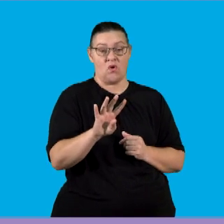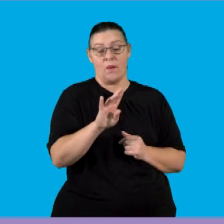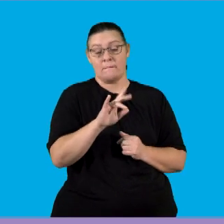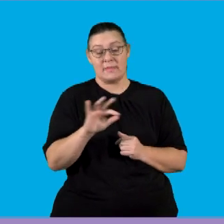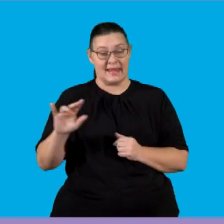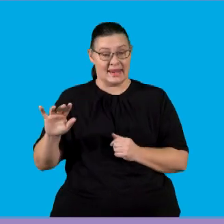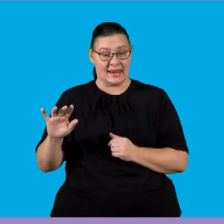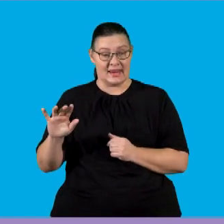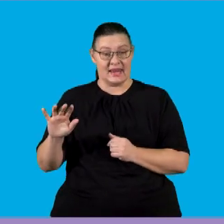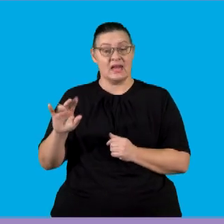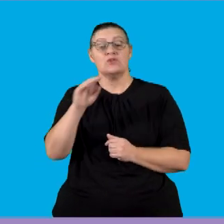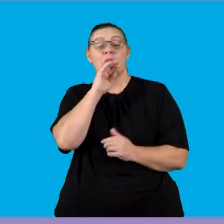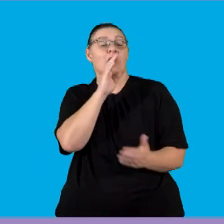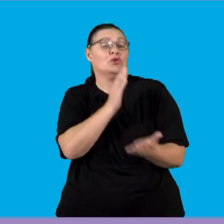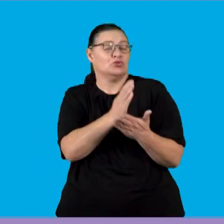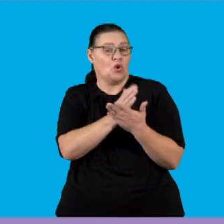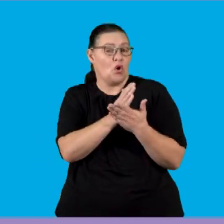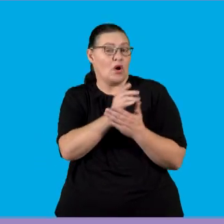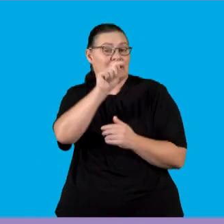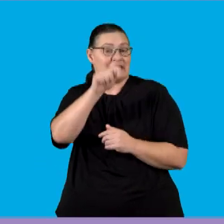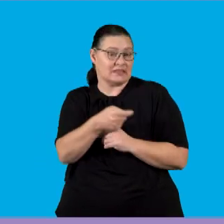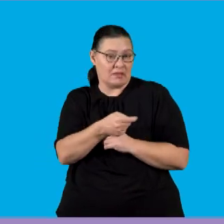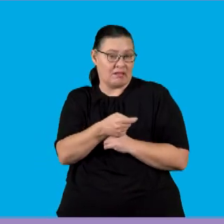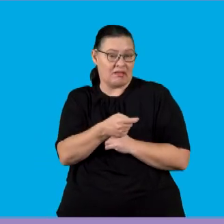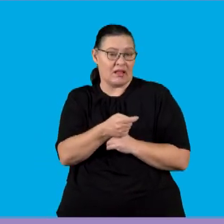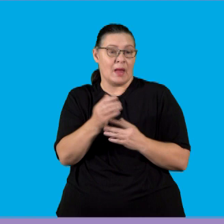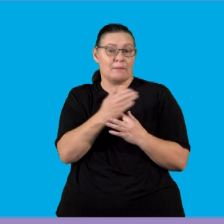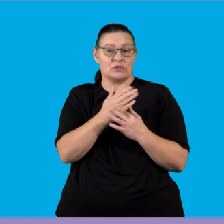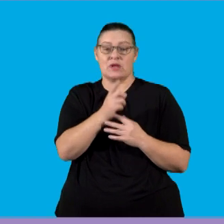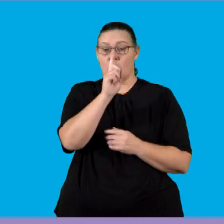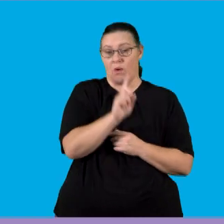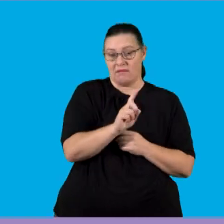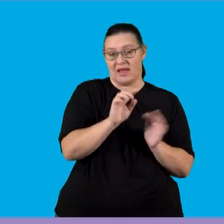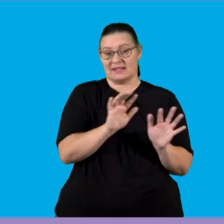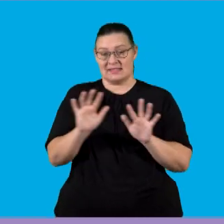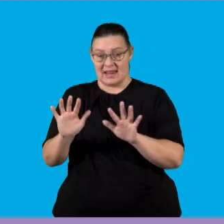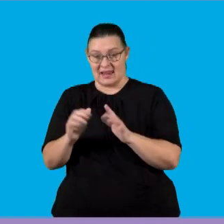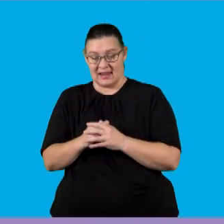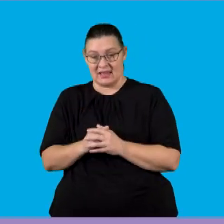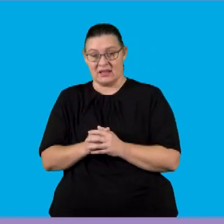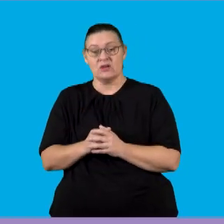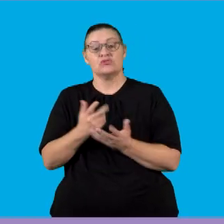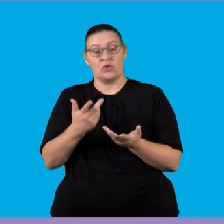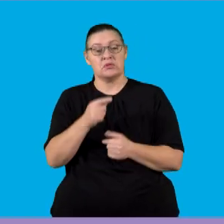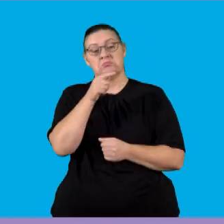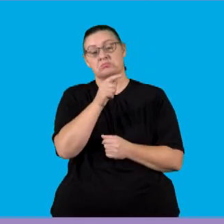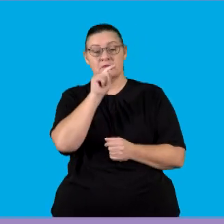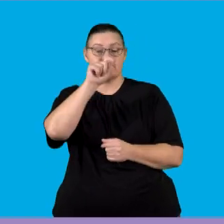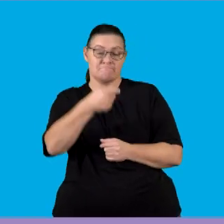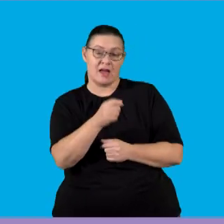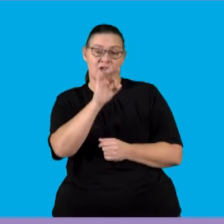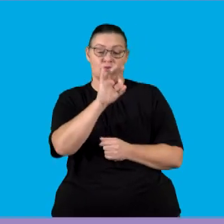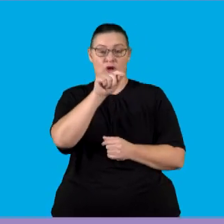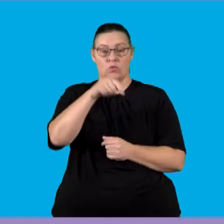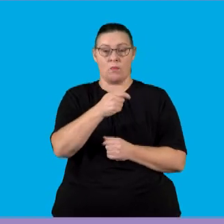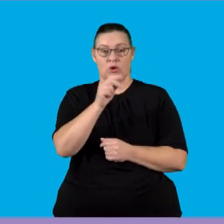324 million. So we need to make sure that the decimal is between 1 and 10. So in this case, the decimal is going to